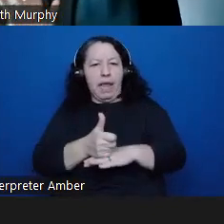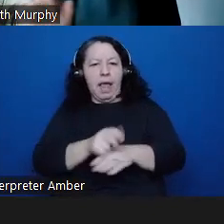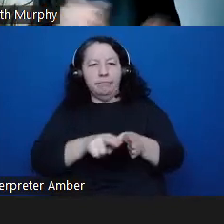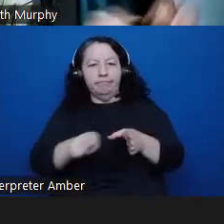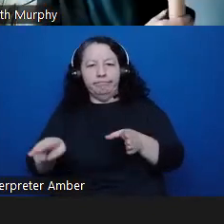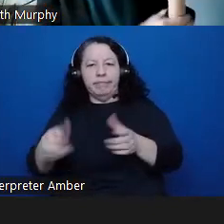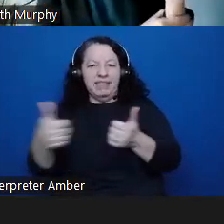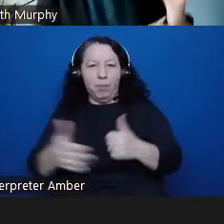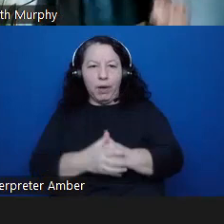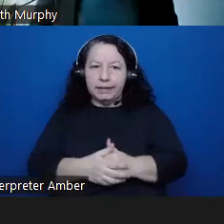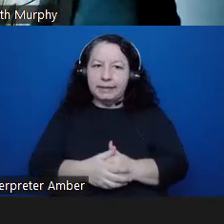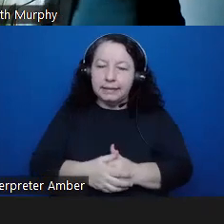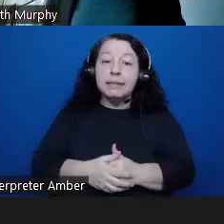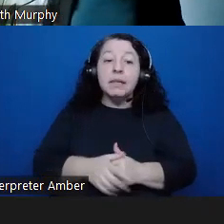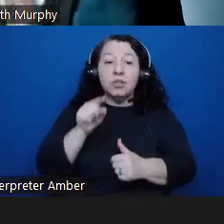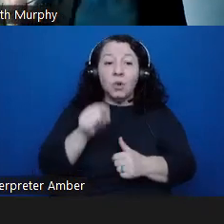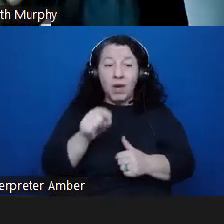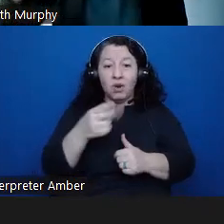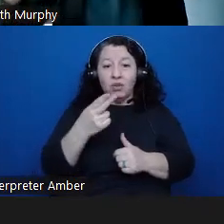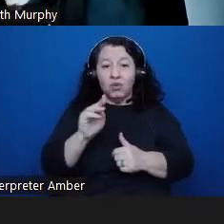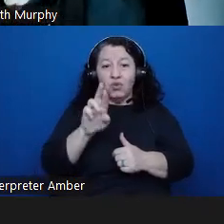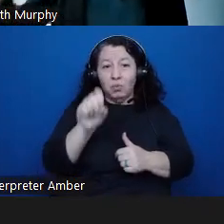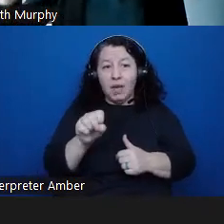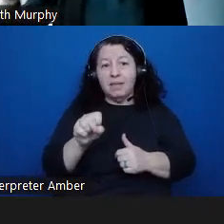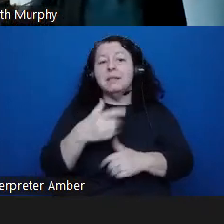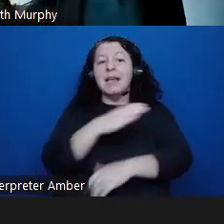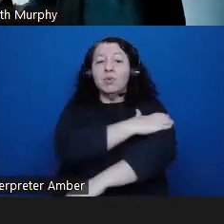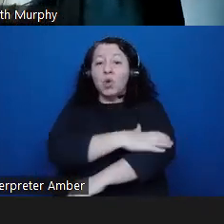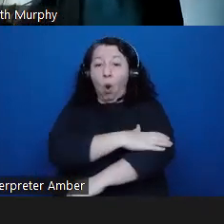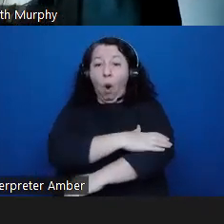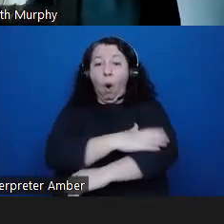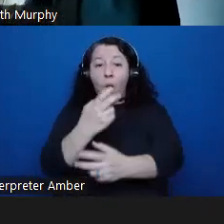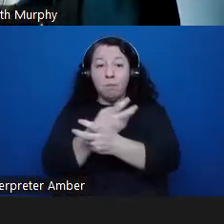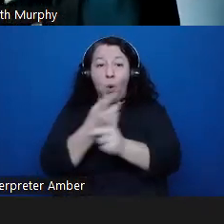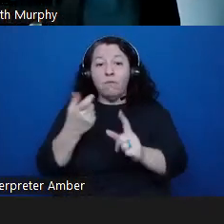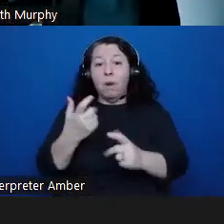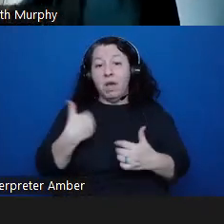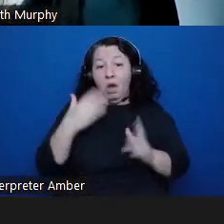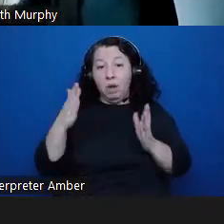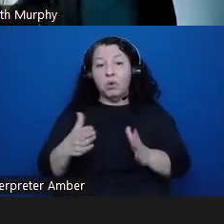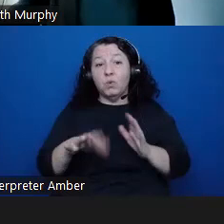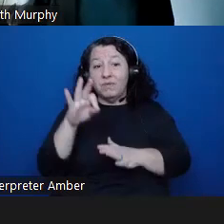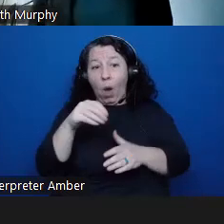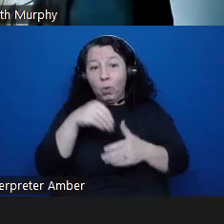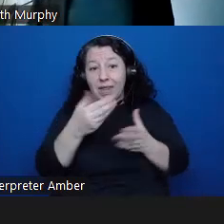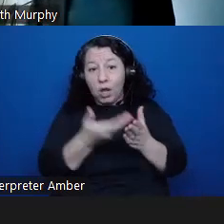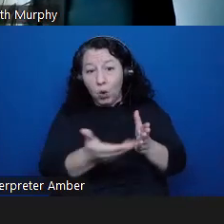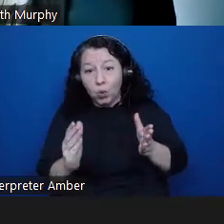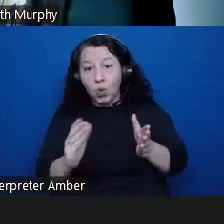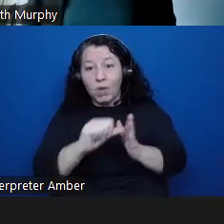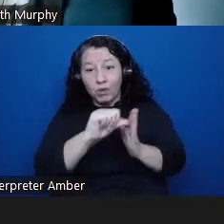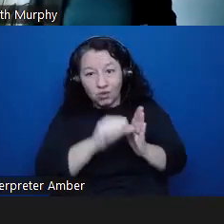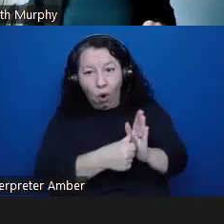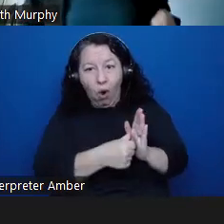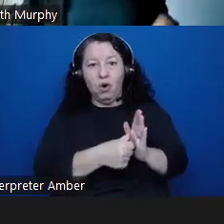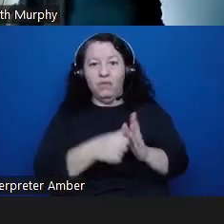the humerus, so an arm bone of a young person, was found in a groove carved into the stone threshold of the kiln.